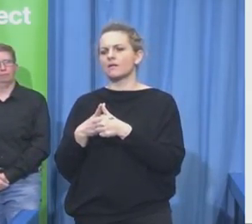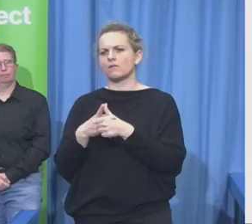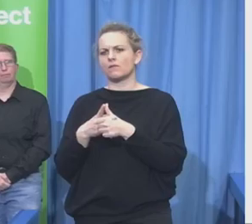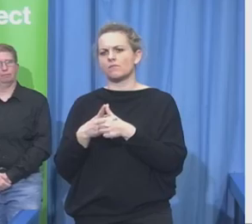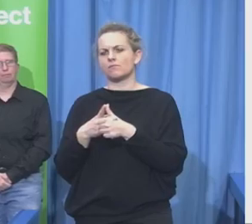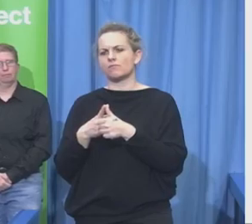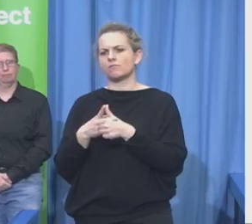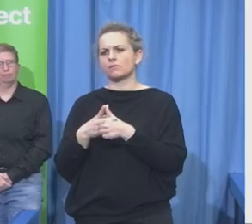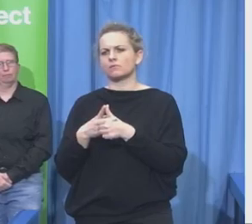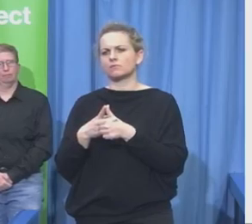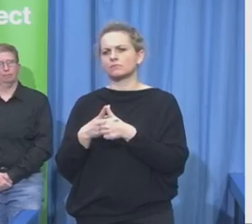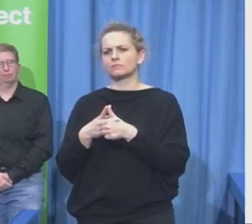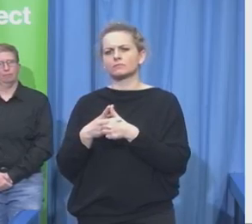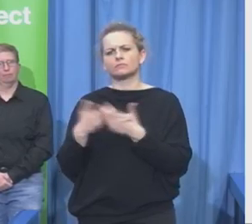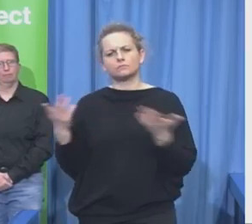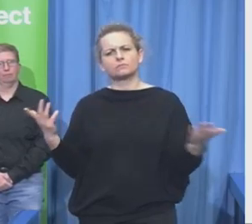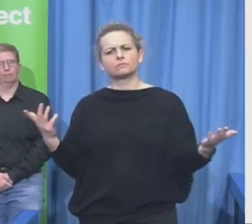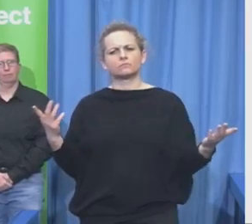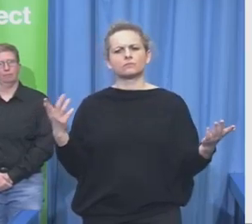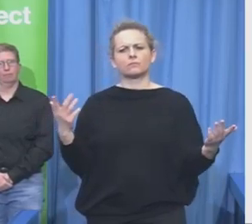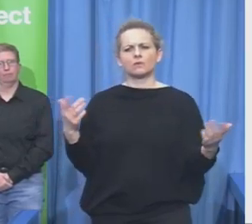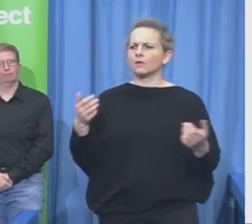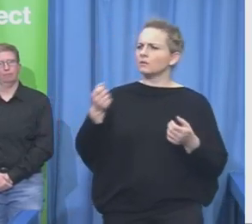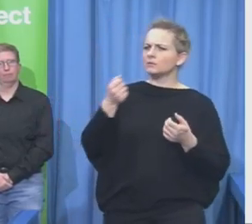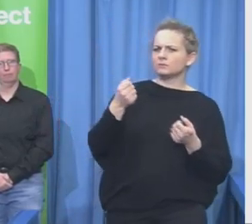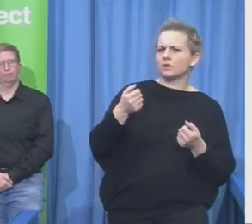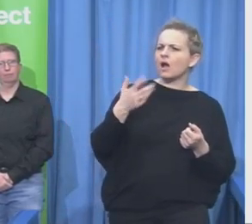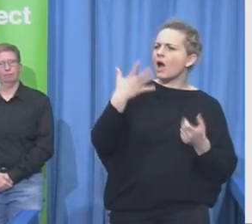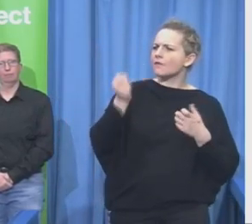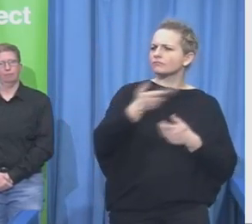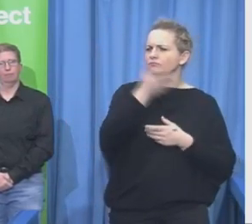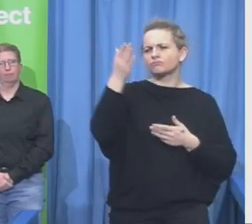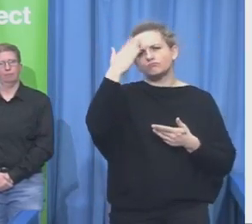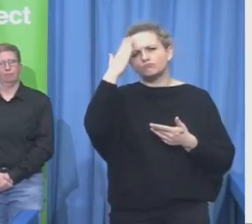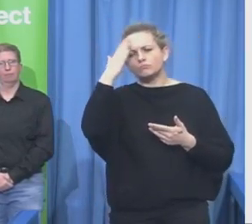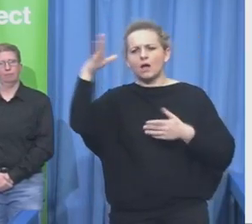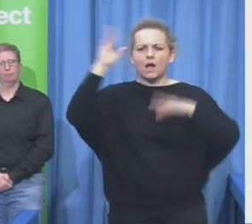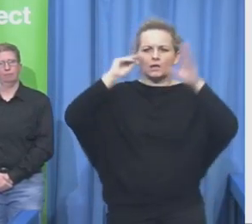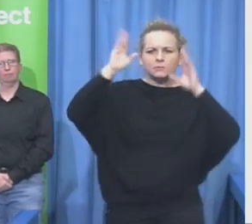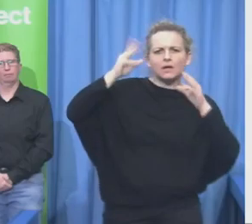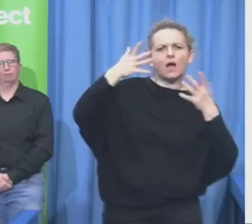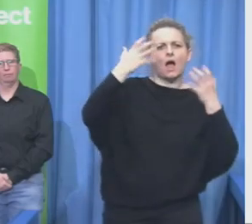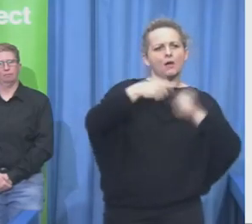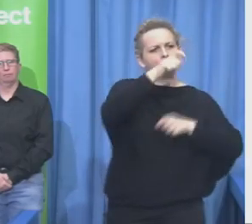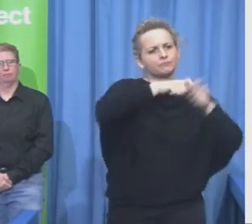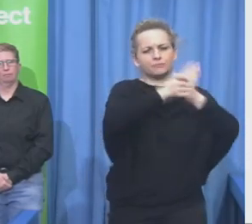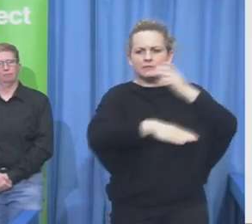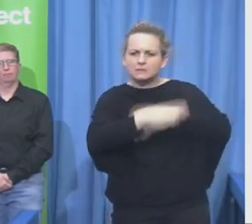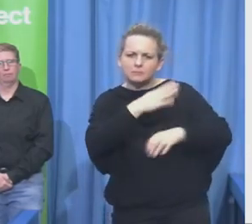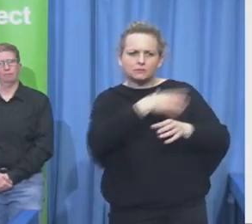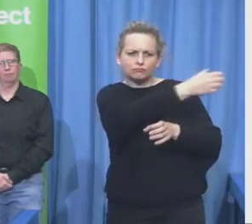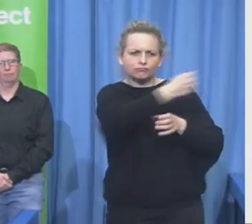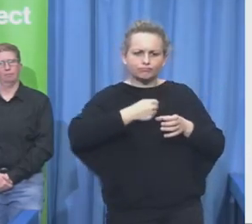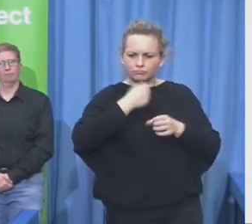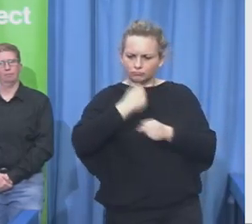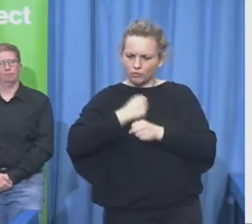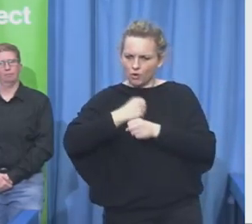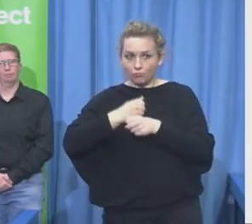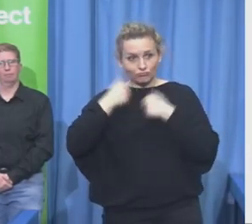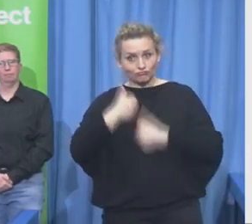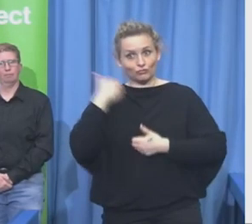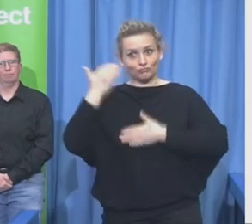the organisations that you work with or your own organisation, how critical was it to engage with people with disability, either